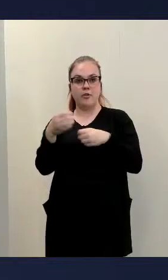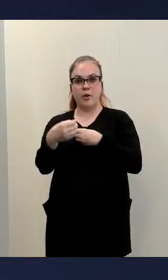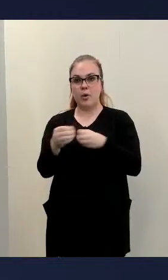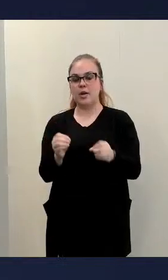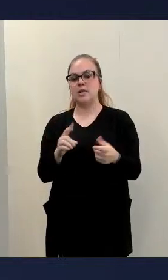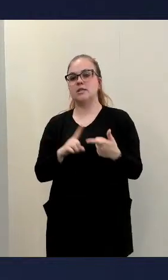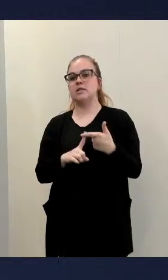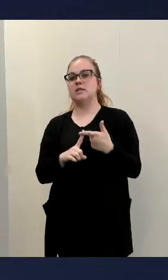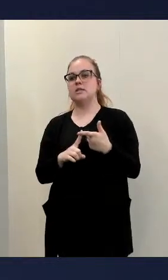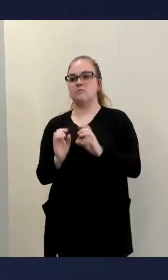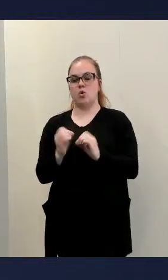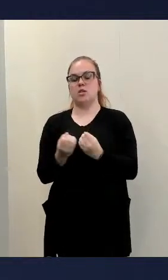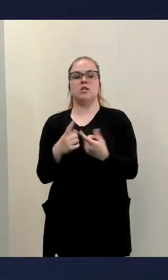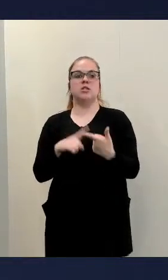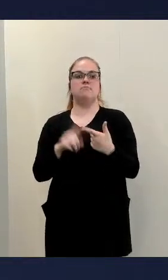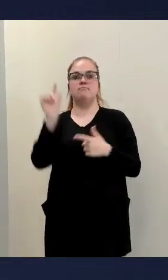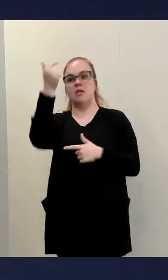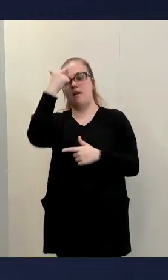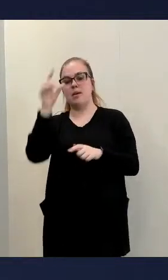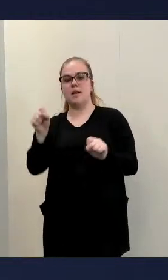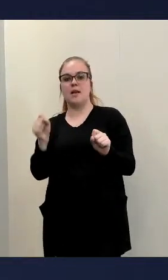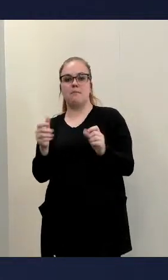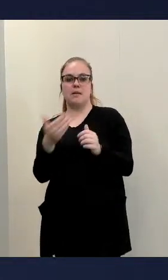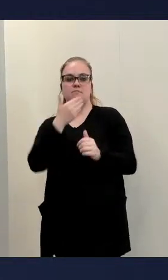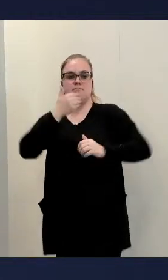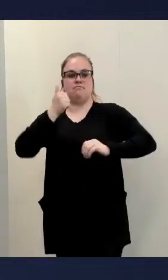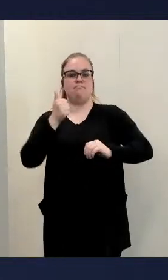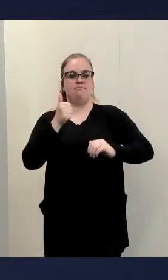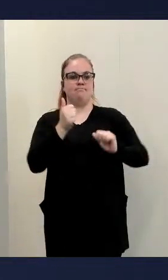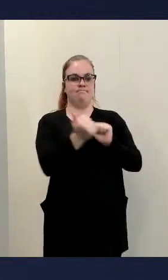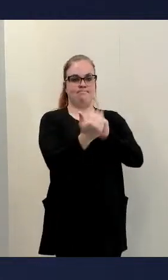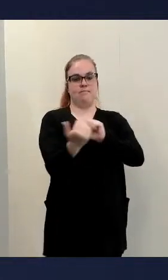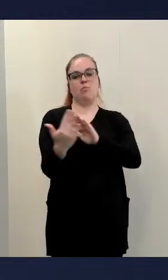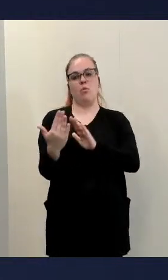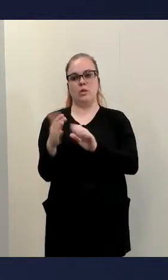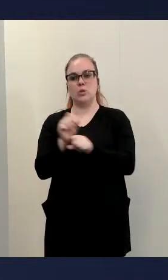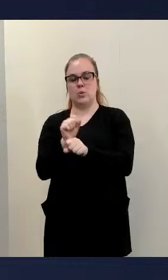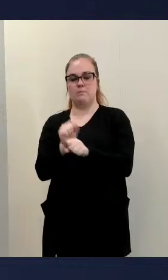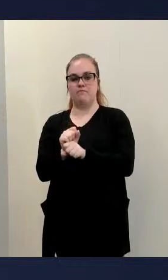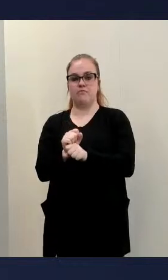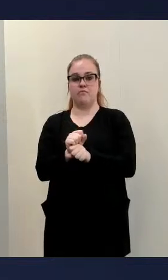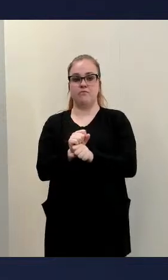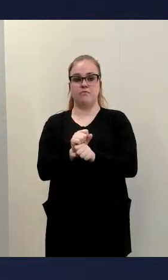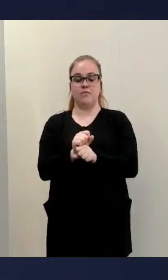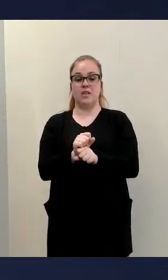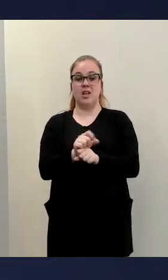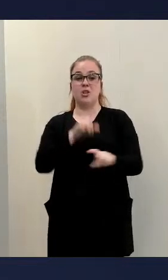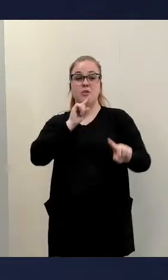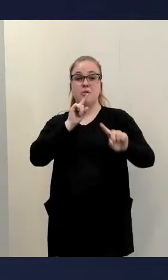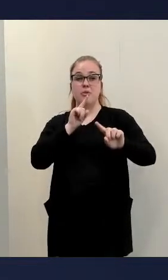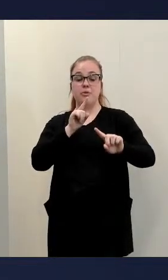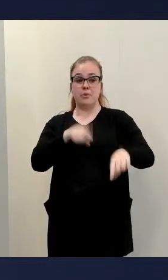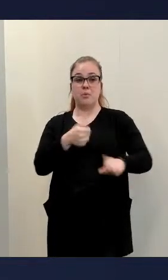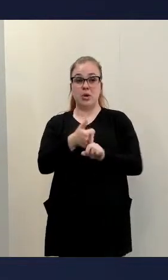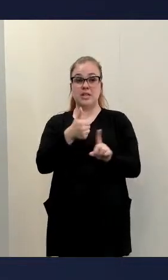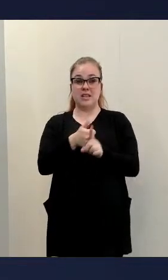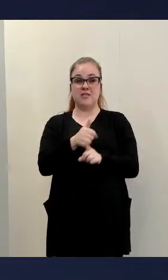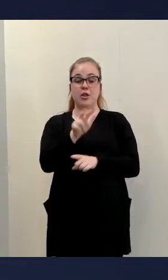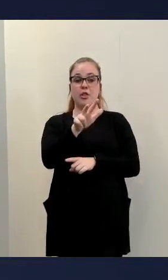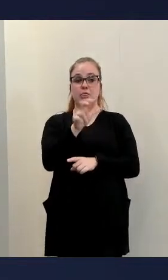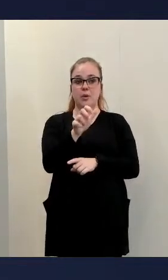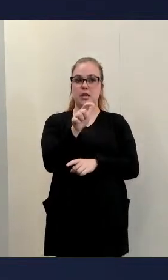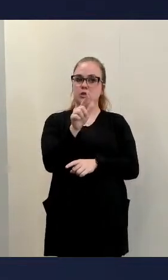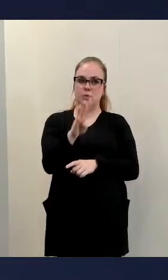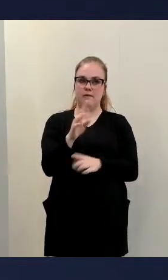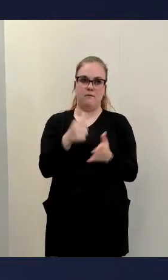governments, to be more equitable in their work and their approach. The report is 324 pages long. It is not